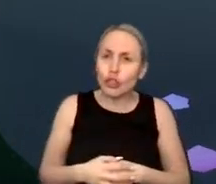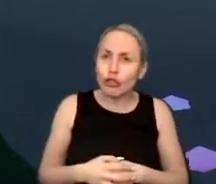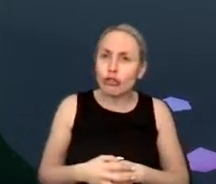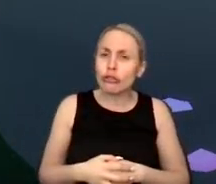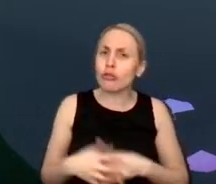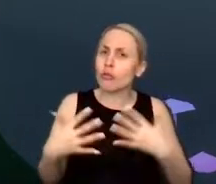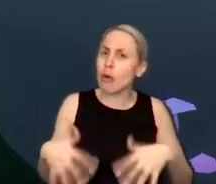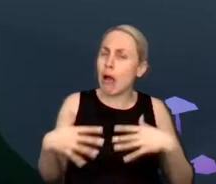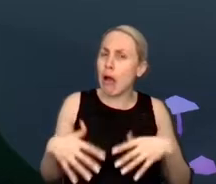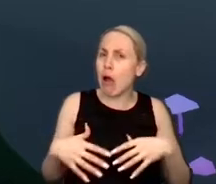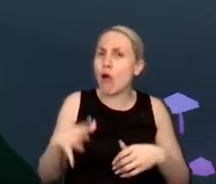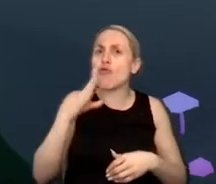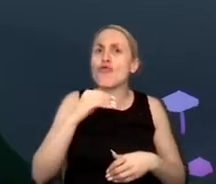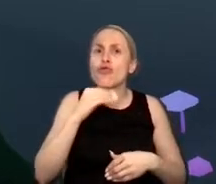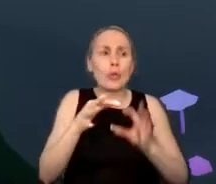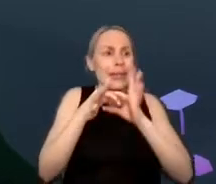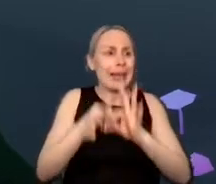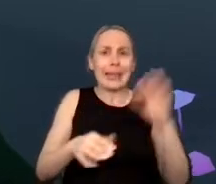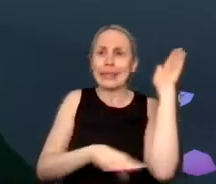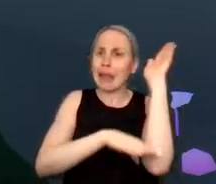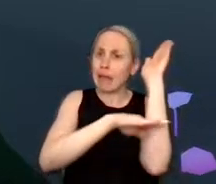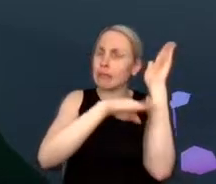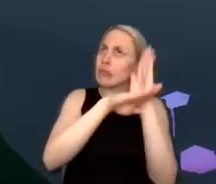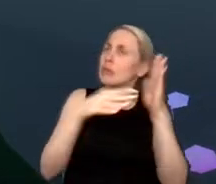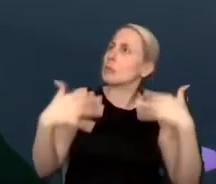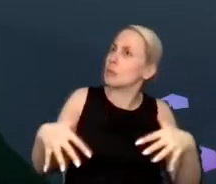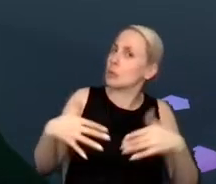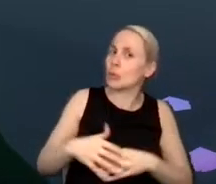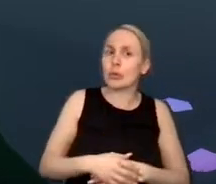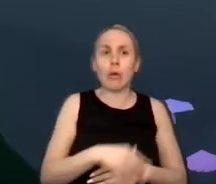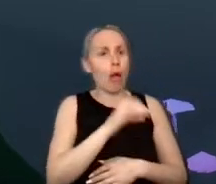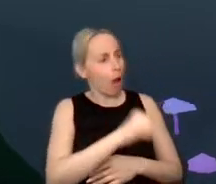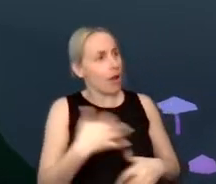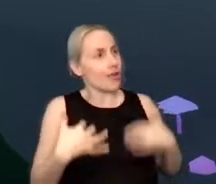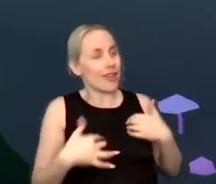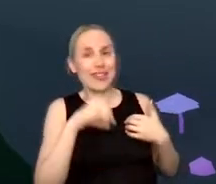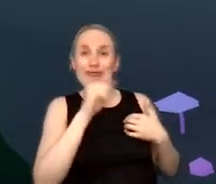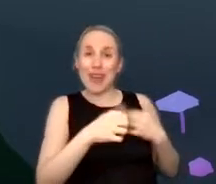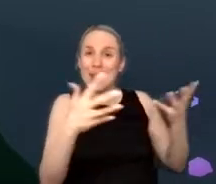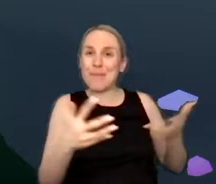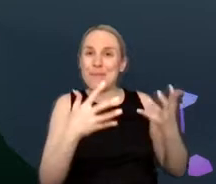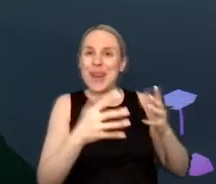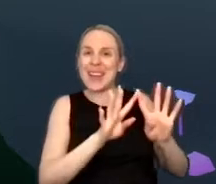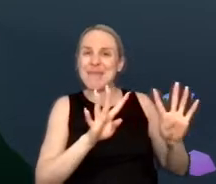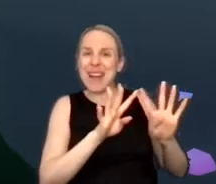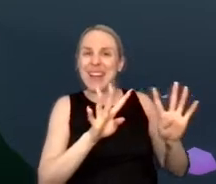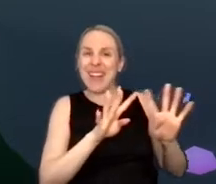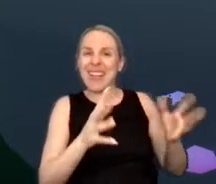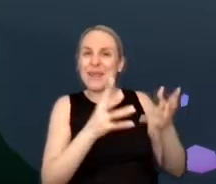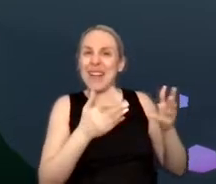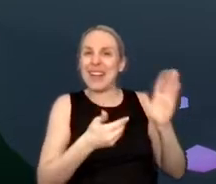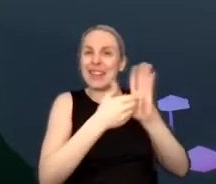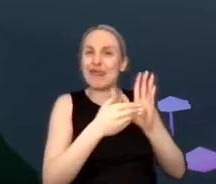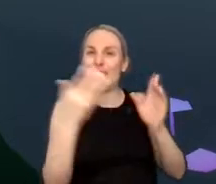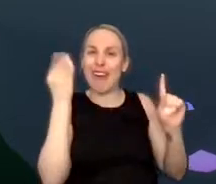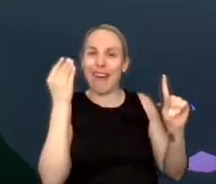contribute to status in different ways. That's super interesting. Yeah, I kind of got the feeling like maybe the, you know, this technical knowledge,